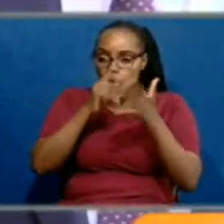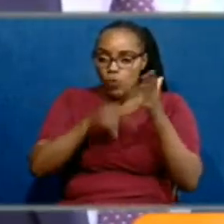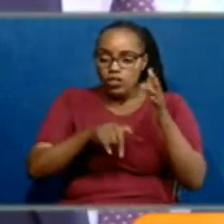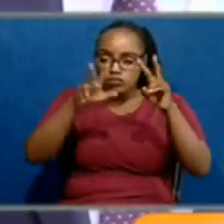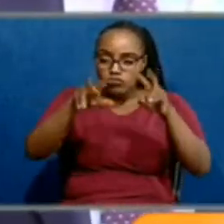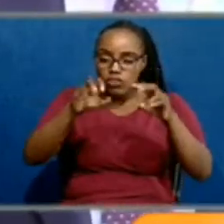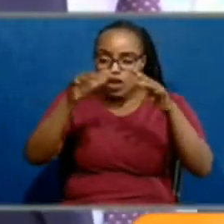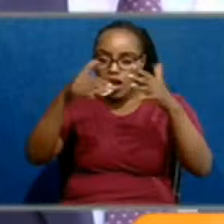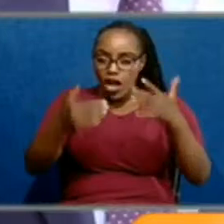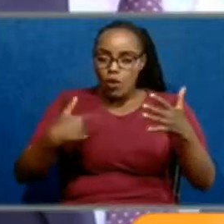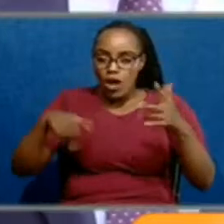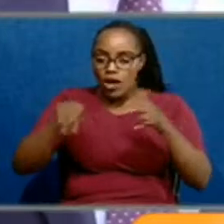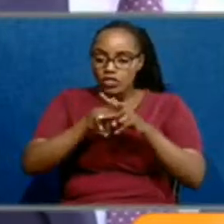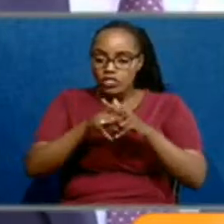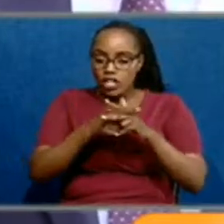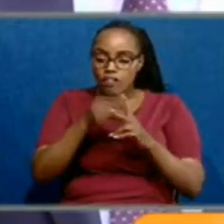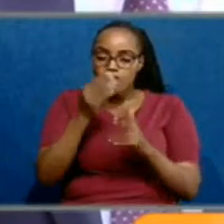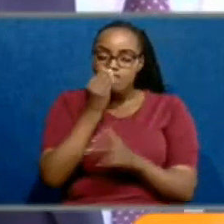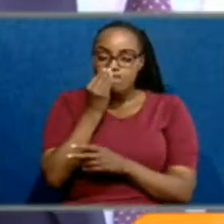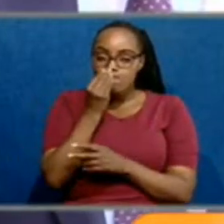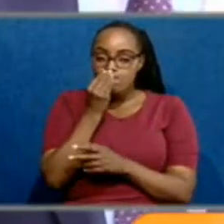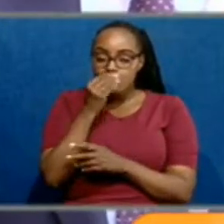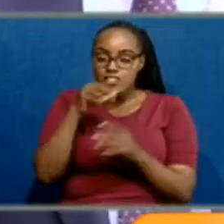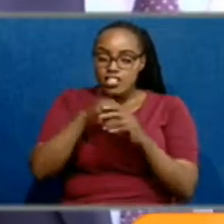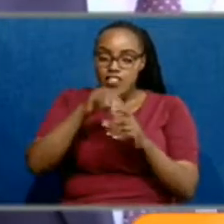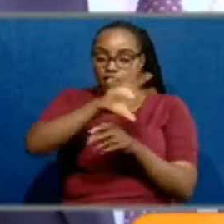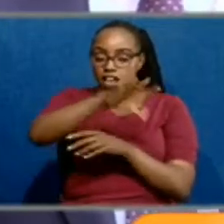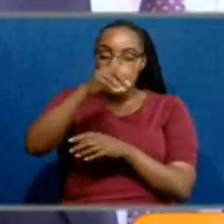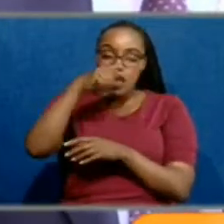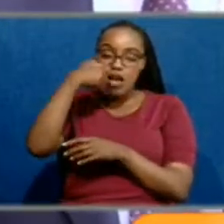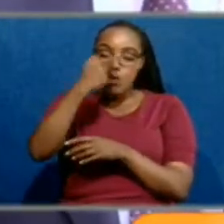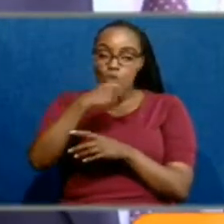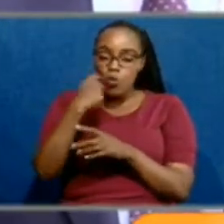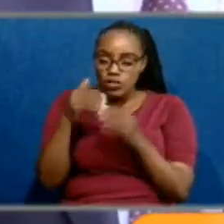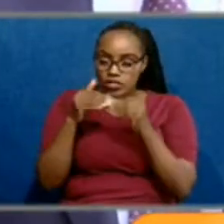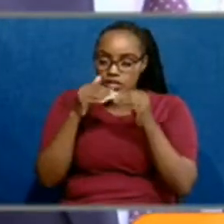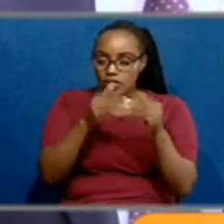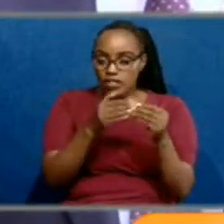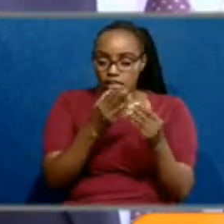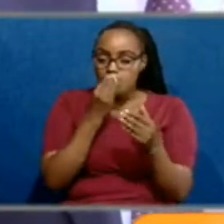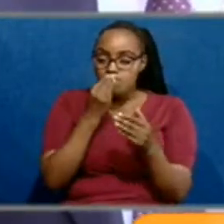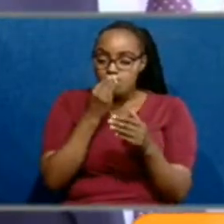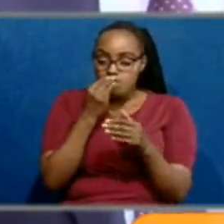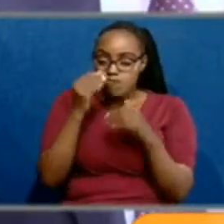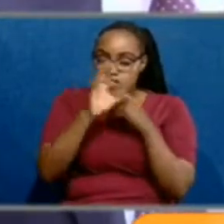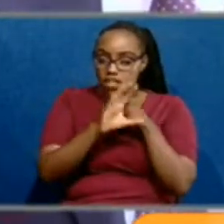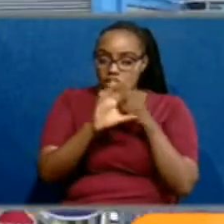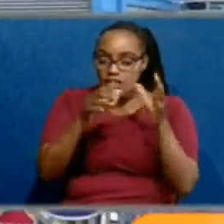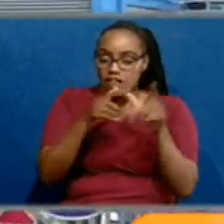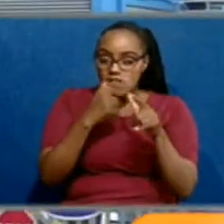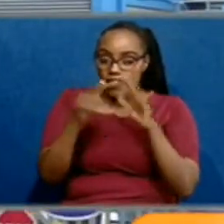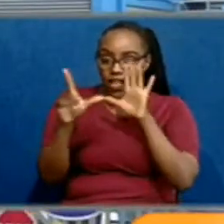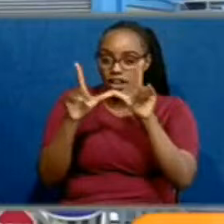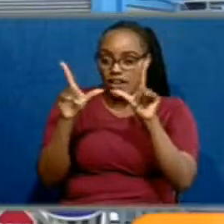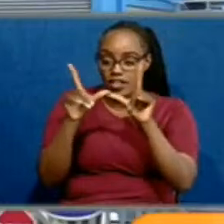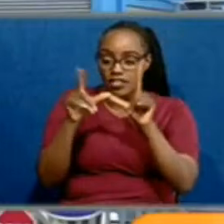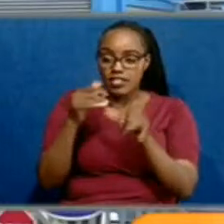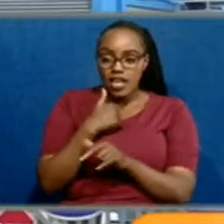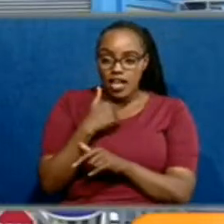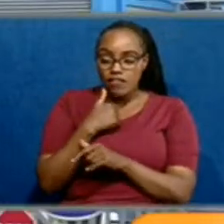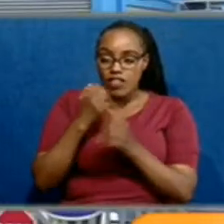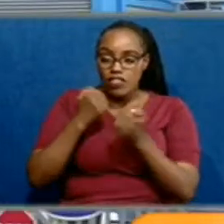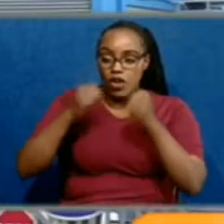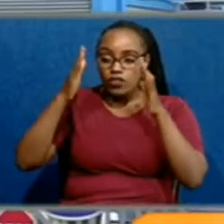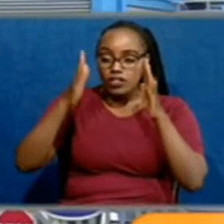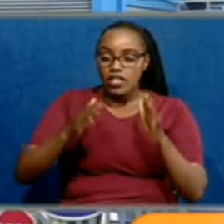at who do we staff at the counties who are heading the engineering function. Are they licensed engineers? The official